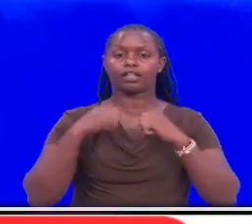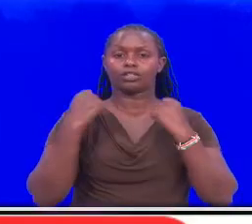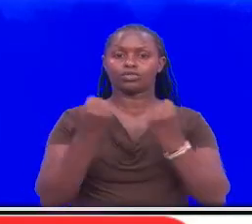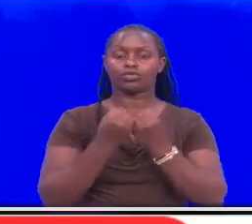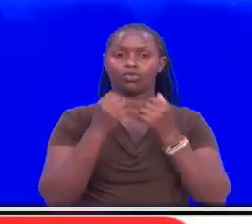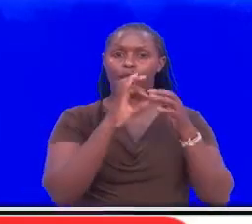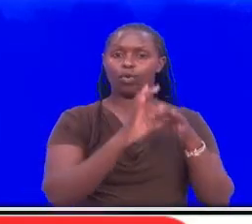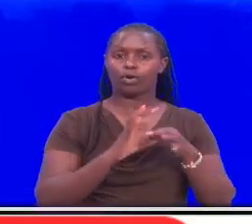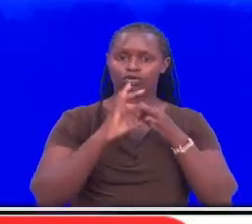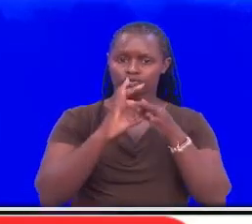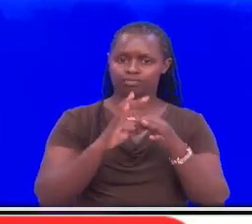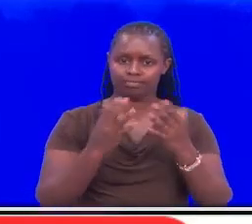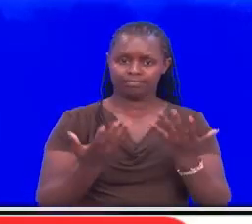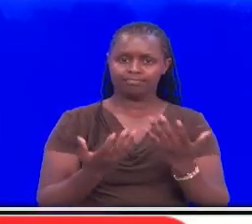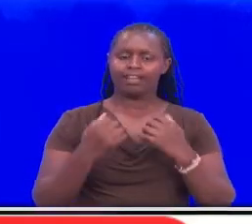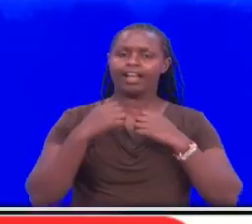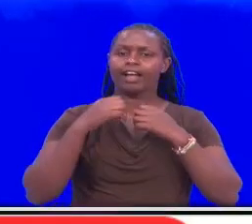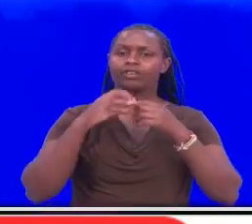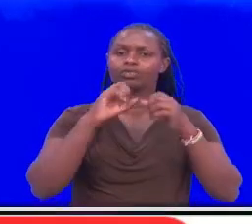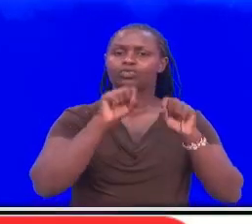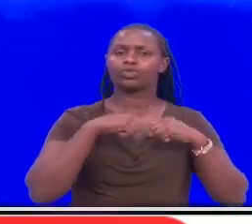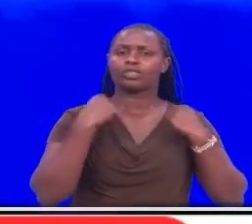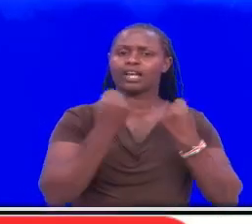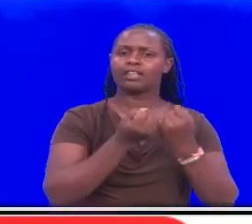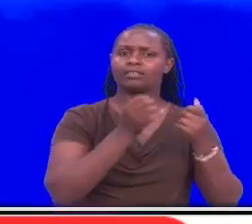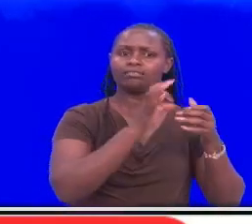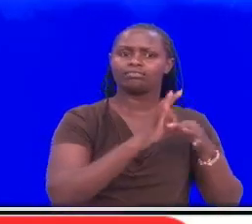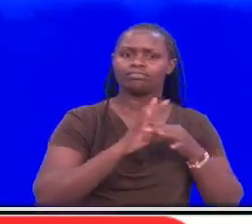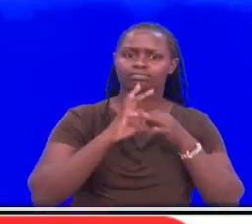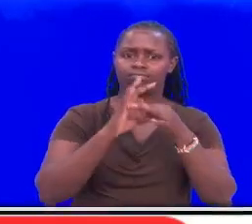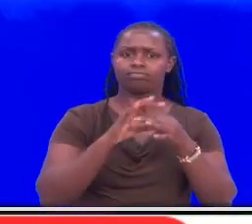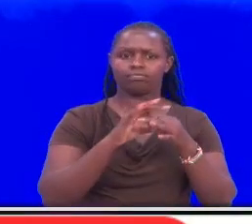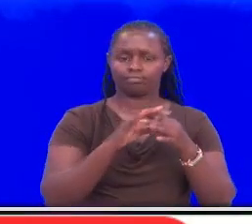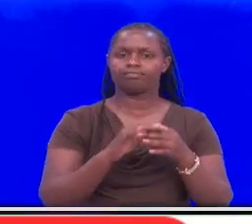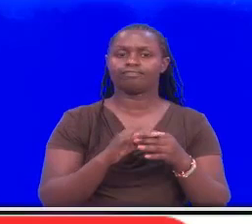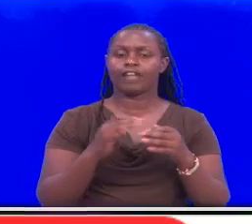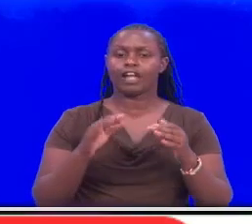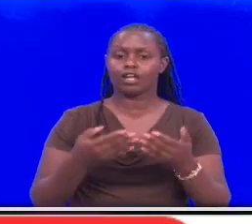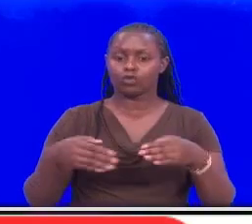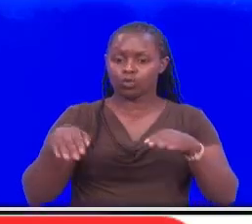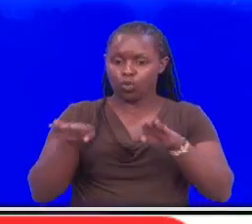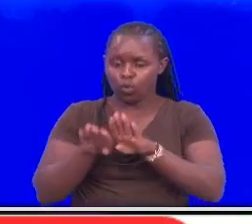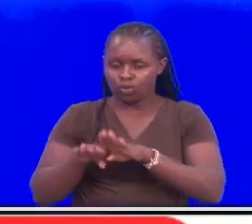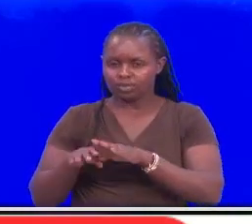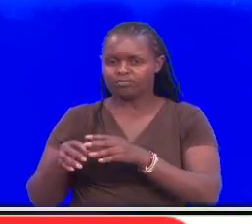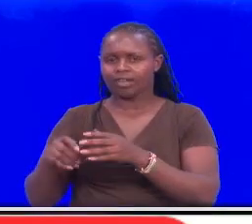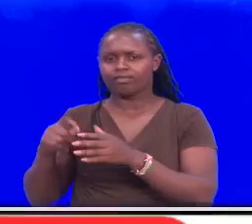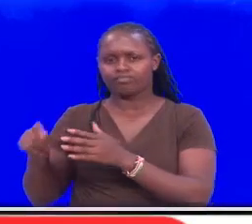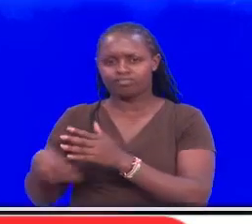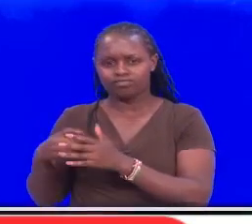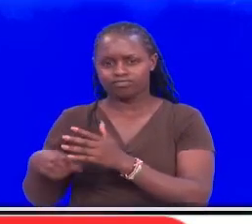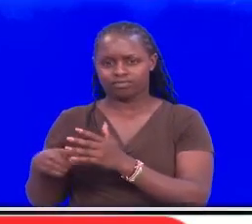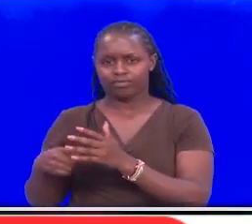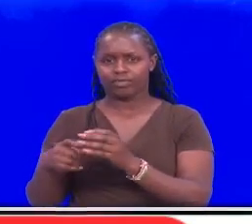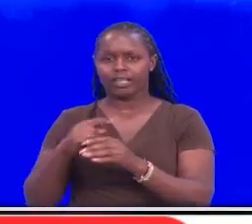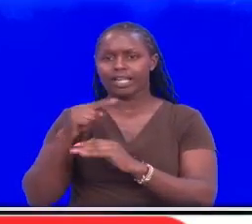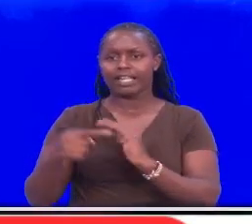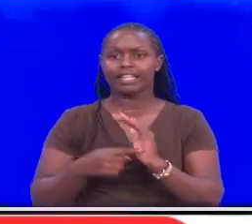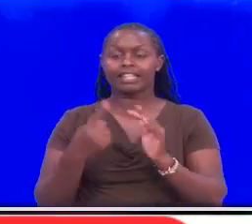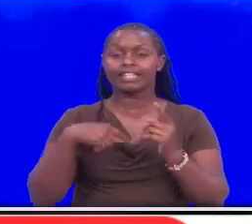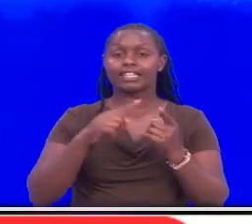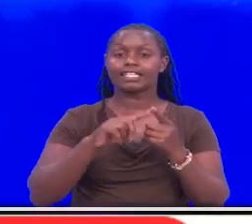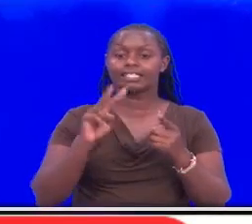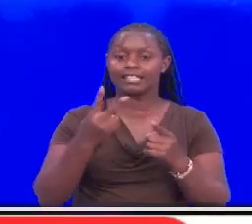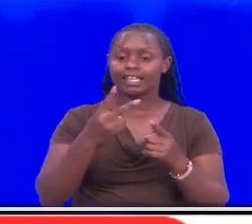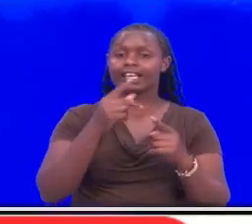cohesion, harmony in the society is closing the source of those bars. If these second and third generations, they